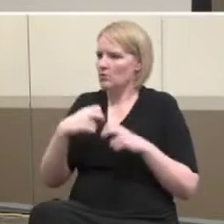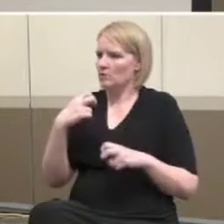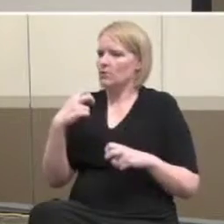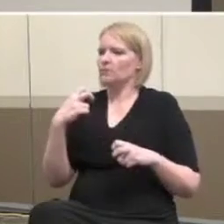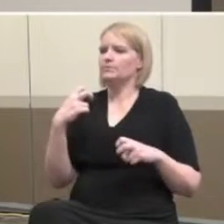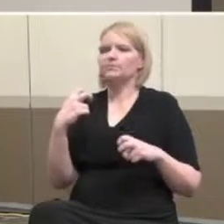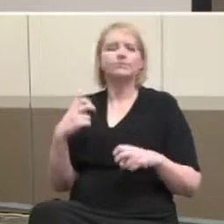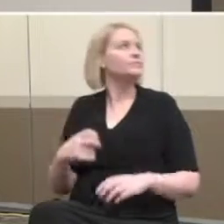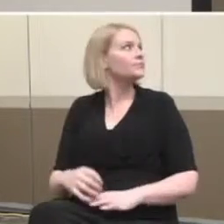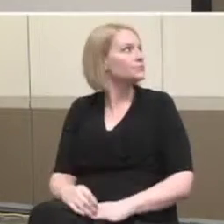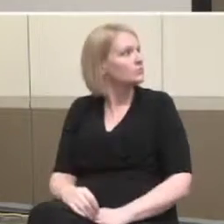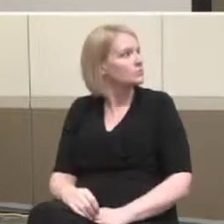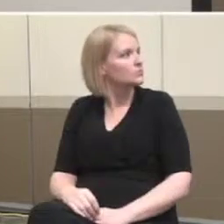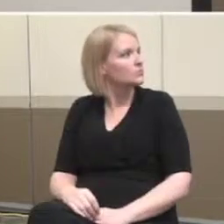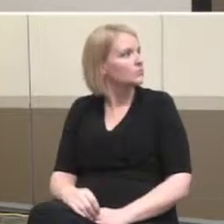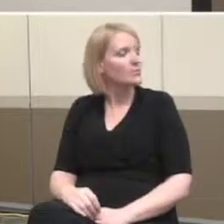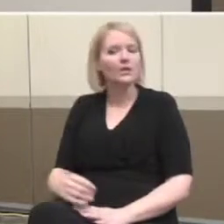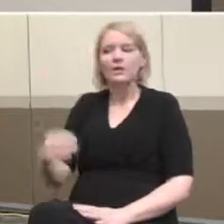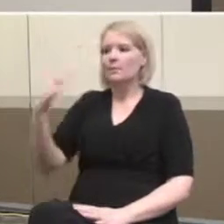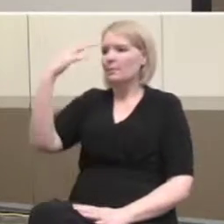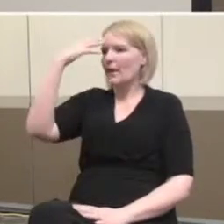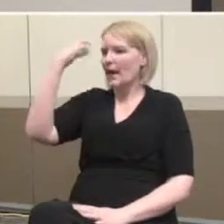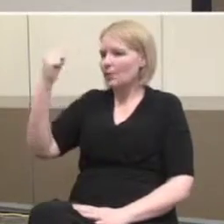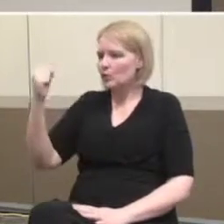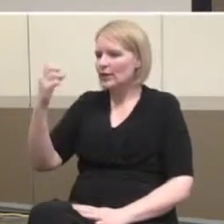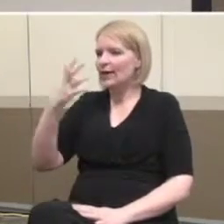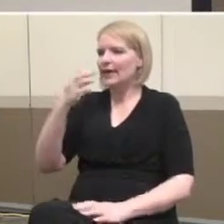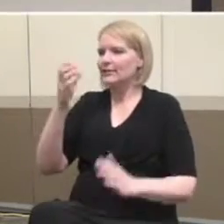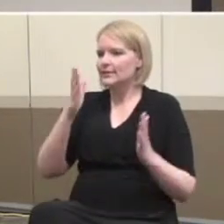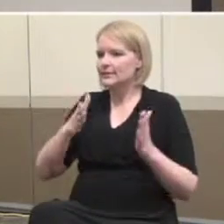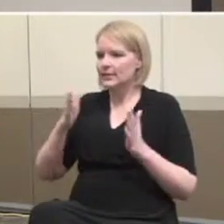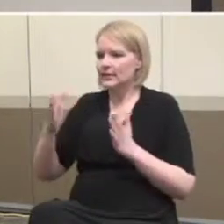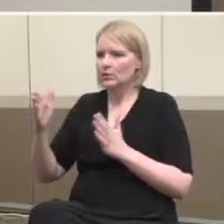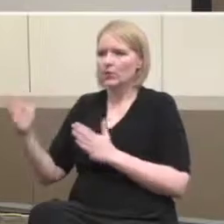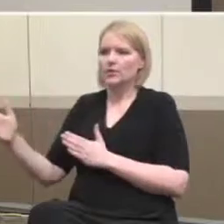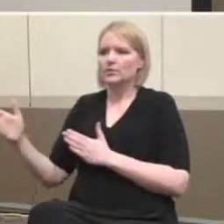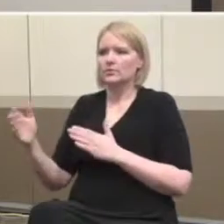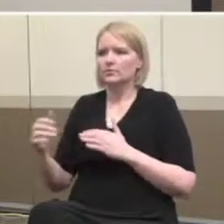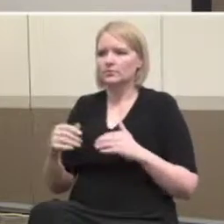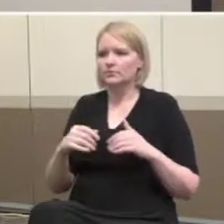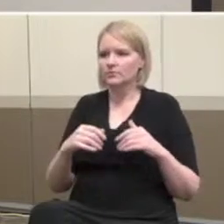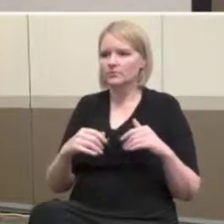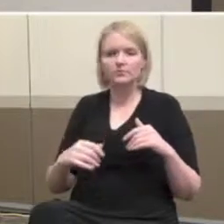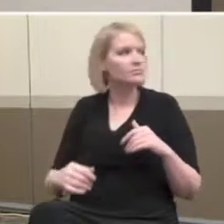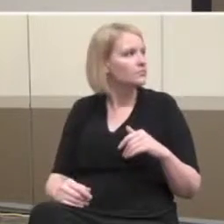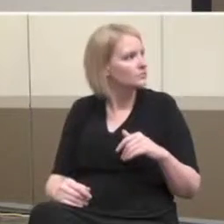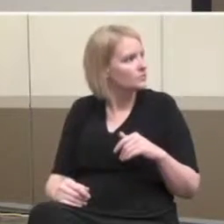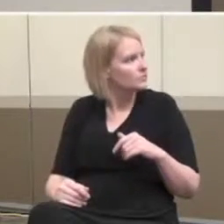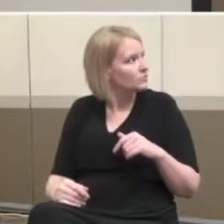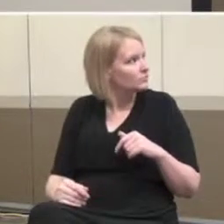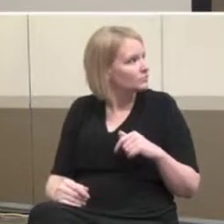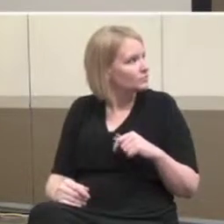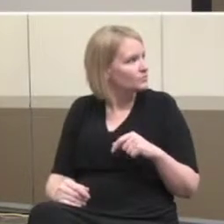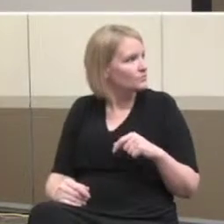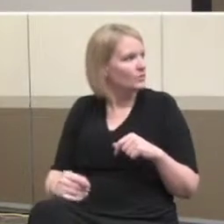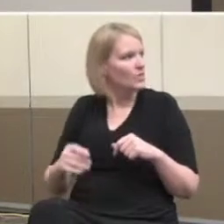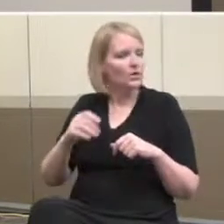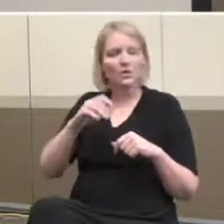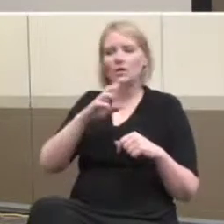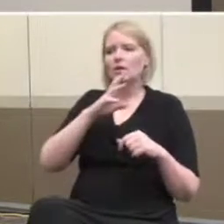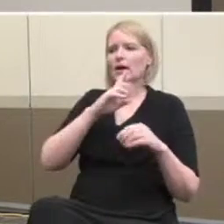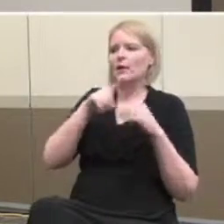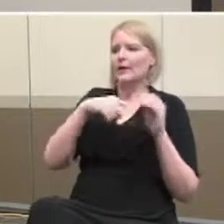MDC testing were in things like memory, span, and sequence. And typically high school students should get like 7. We're talking about kids who were